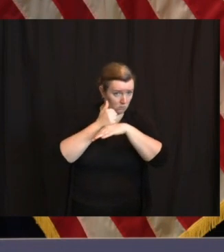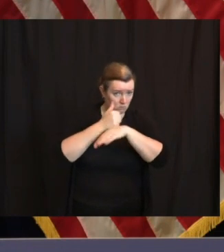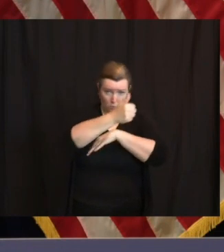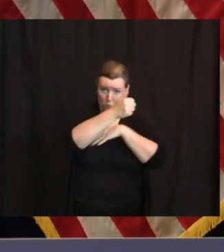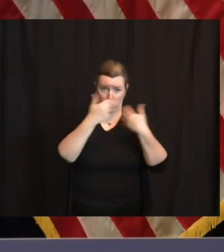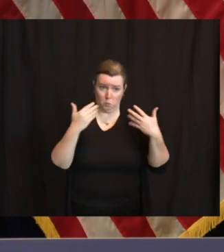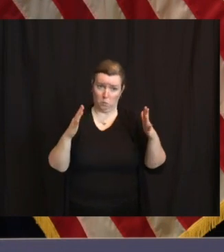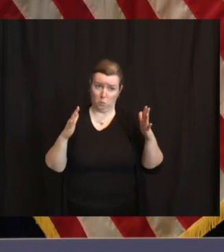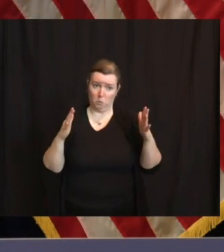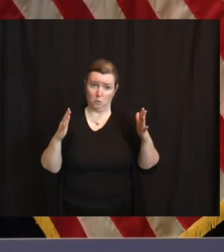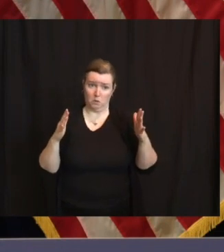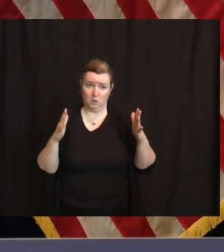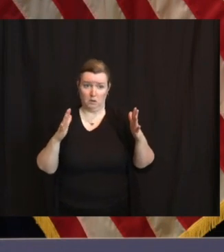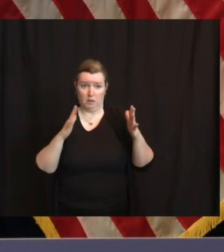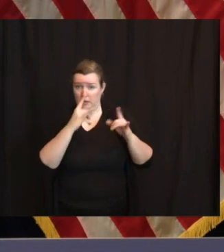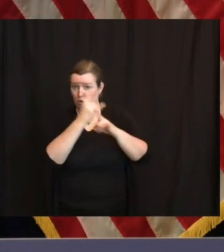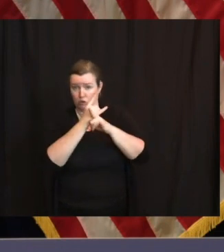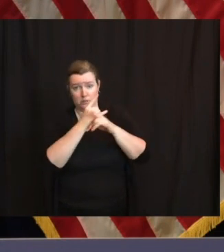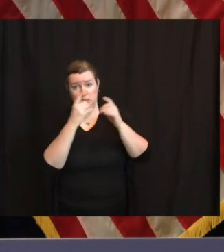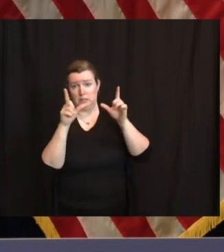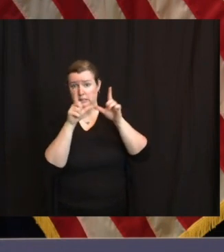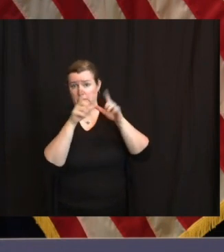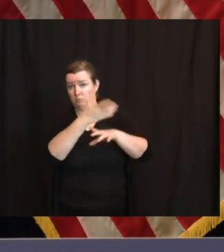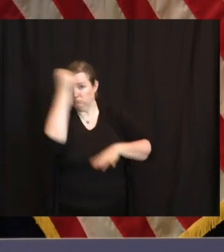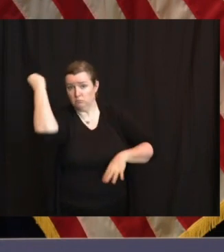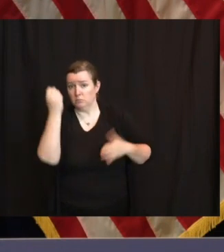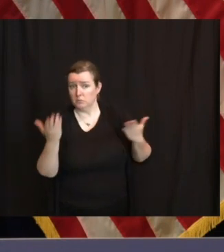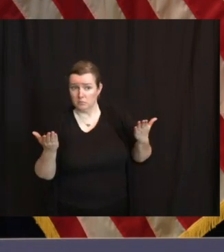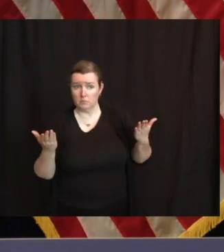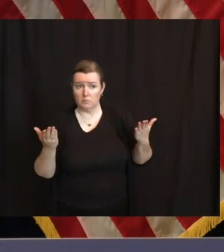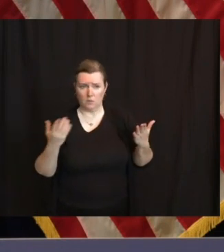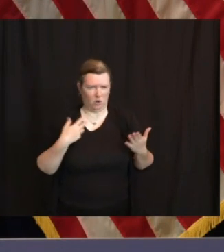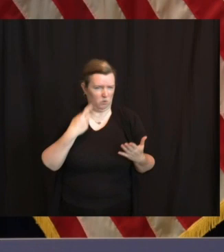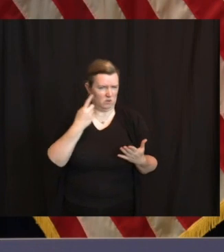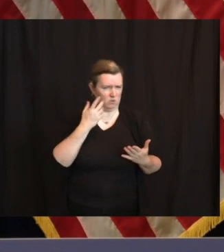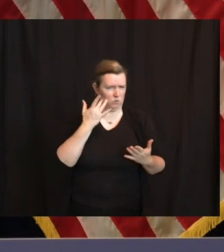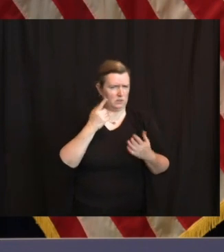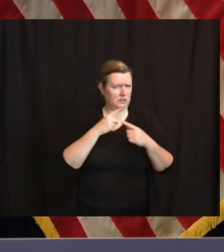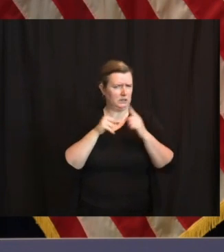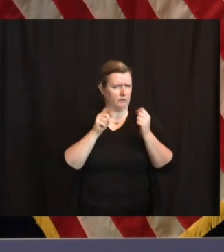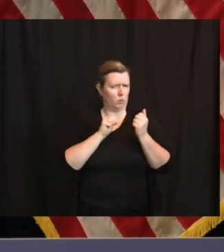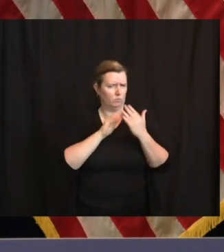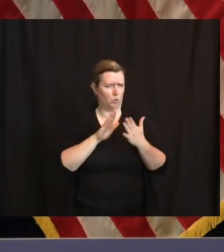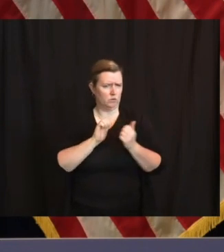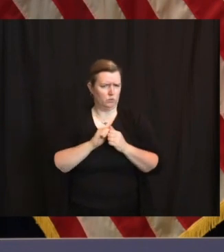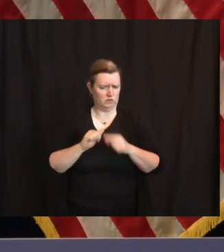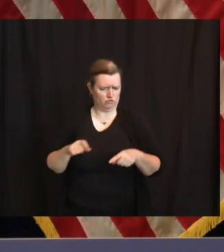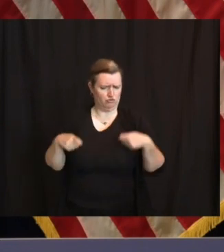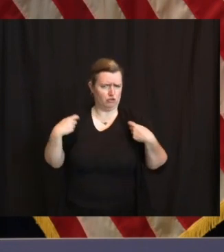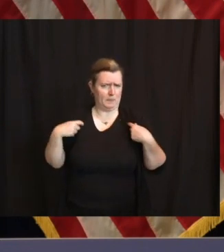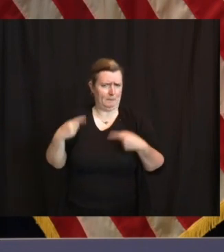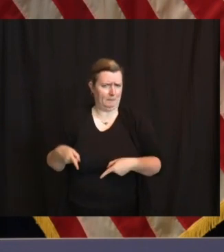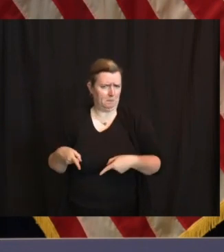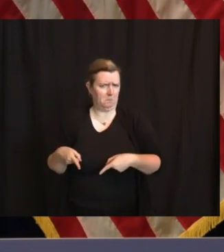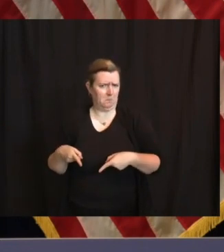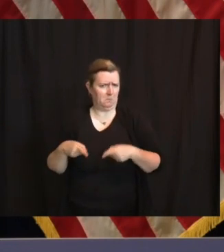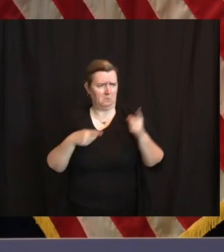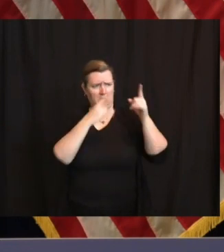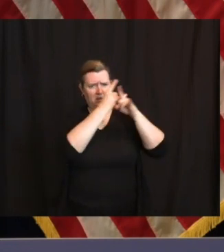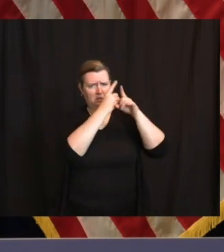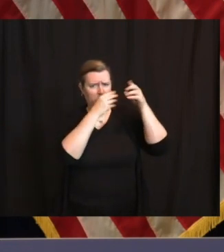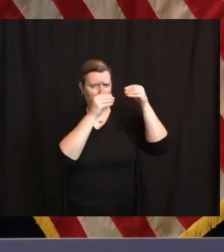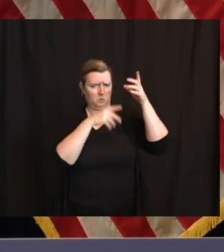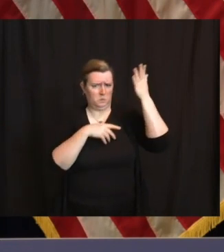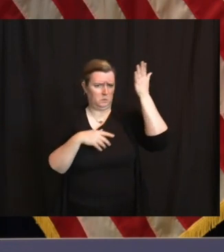their liquor license. Why is there a different approach with this gym? Thanks.